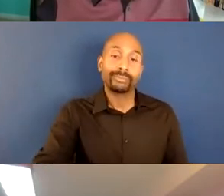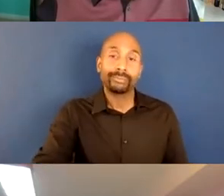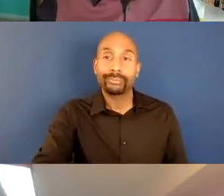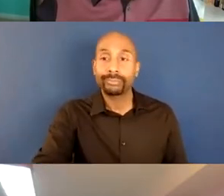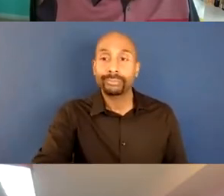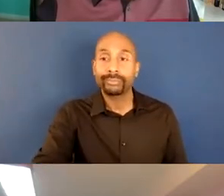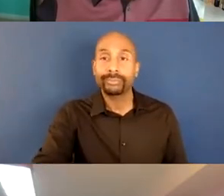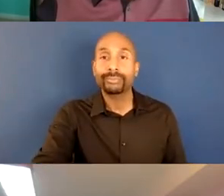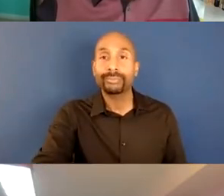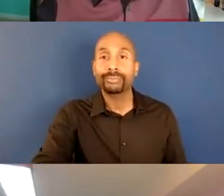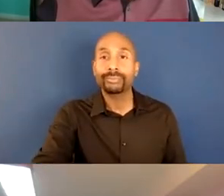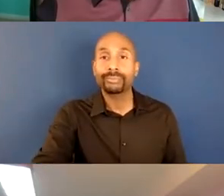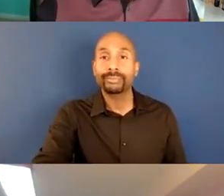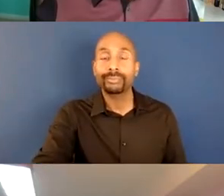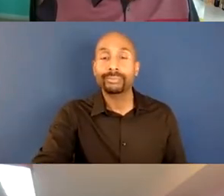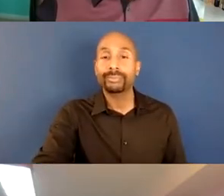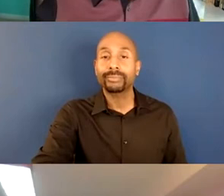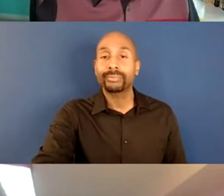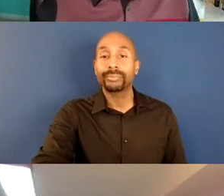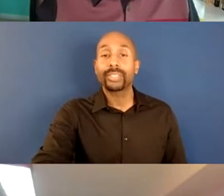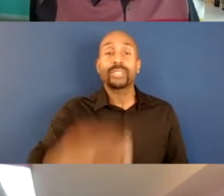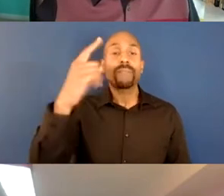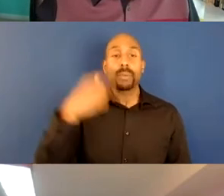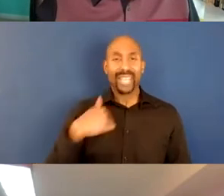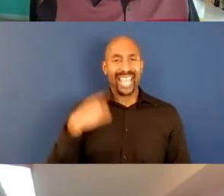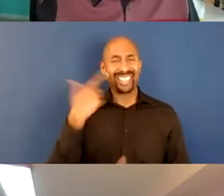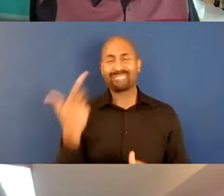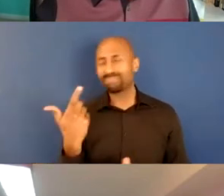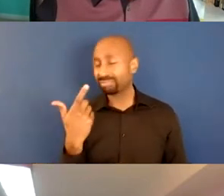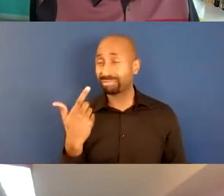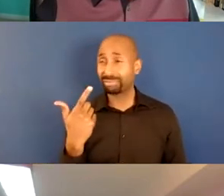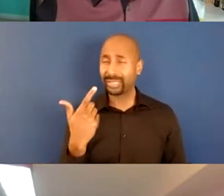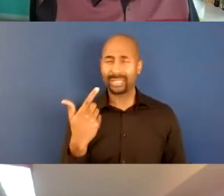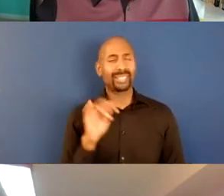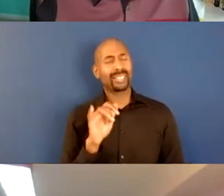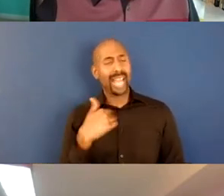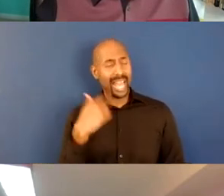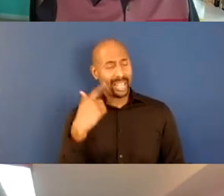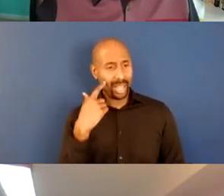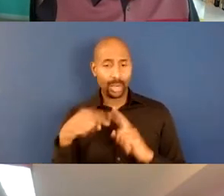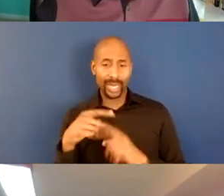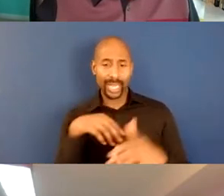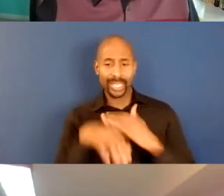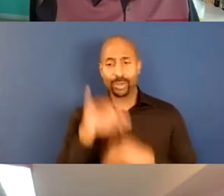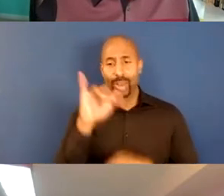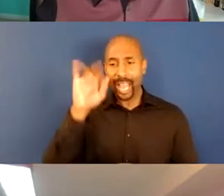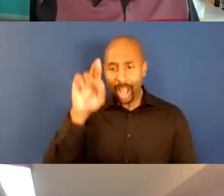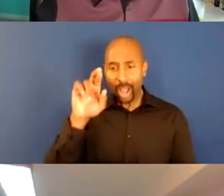it was a disturbing pattern that I thought would be addressed by entry into a field that was